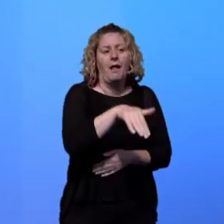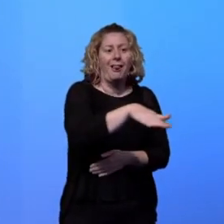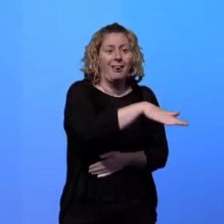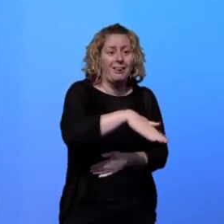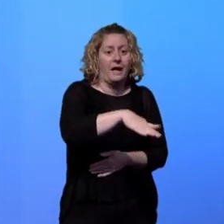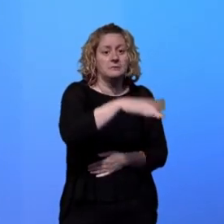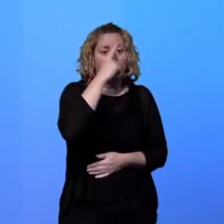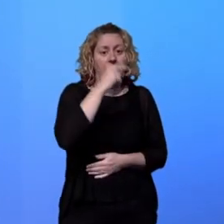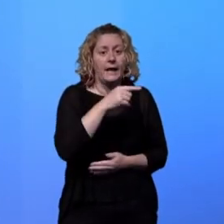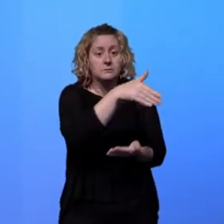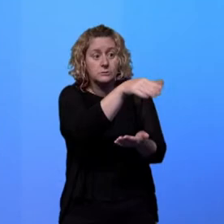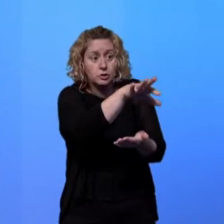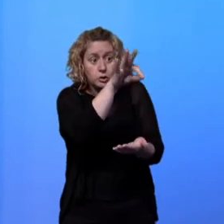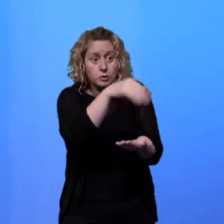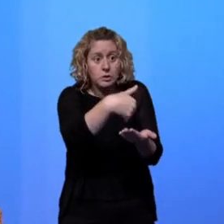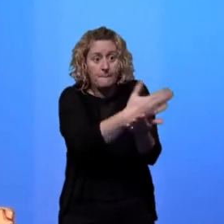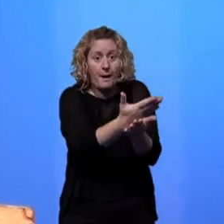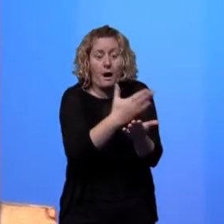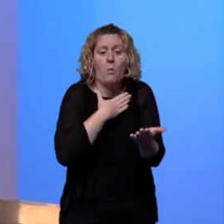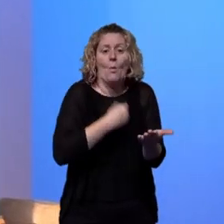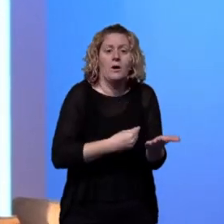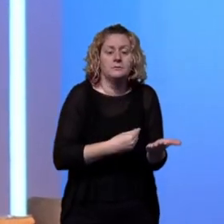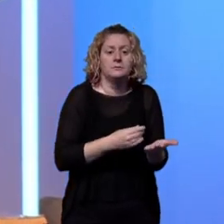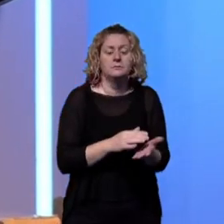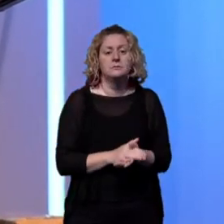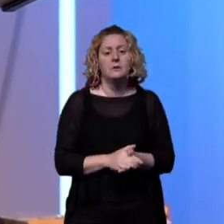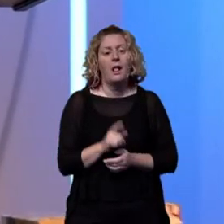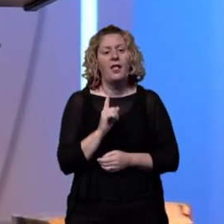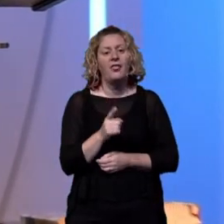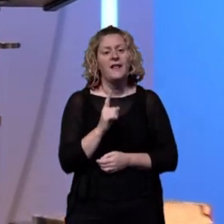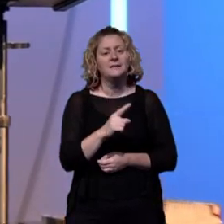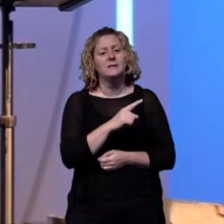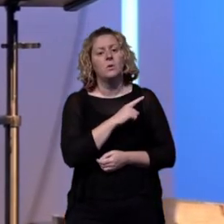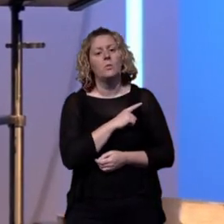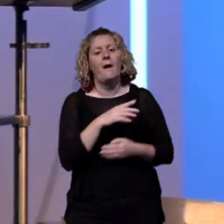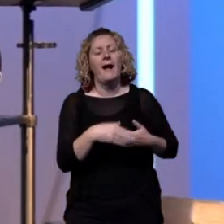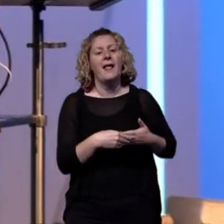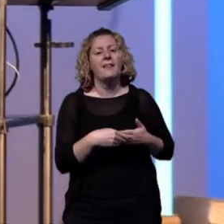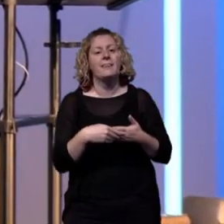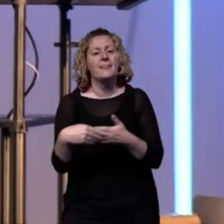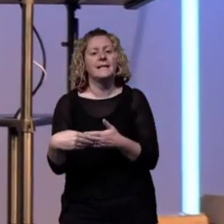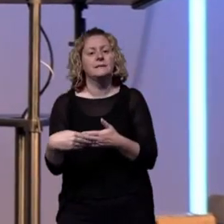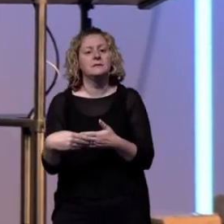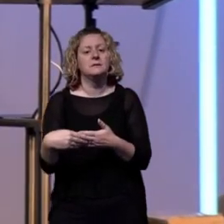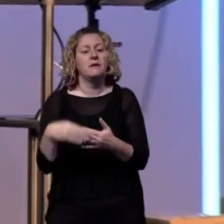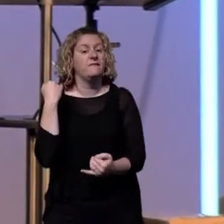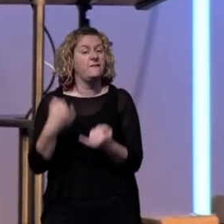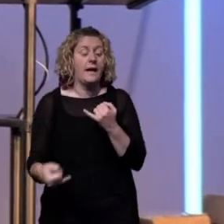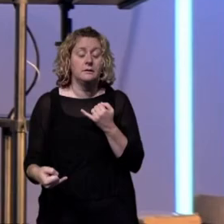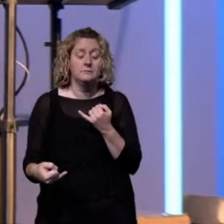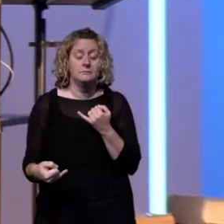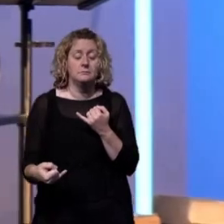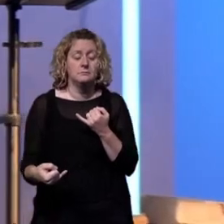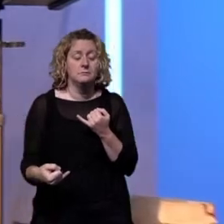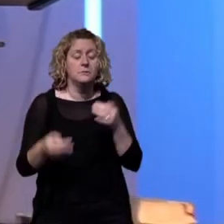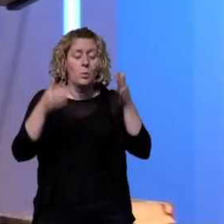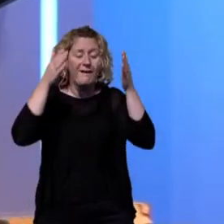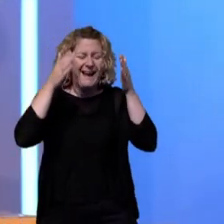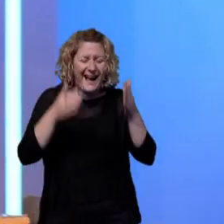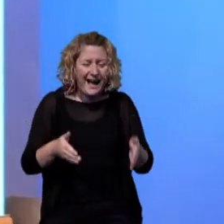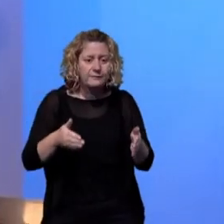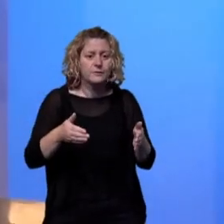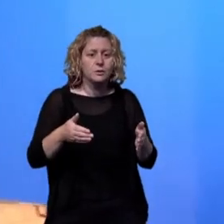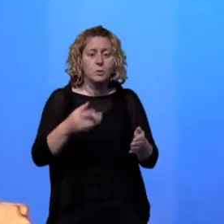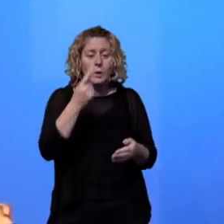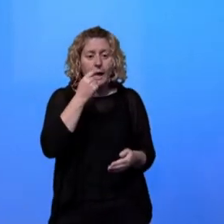is a huge part of why leaders fall. He had not examined his idols. We have to be able